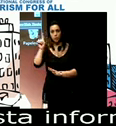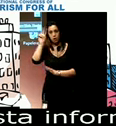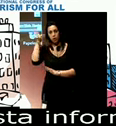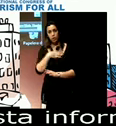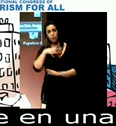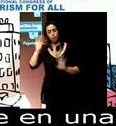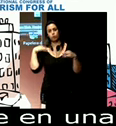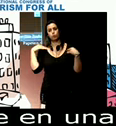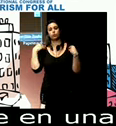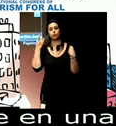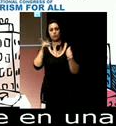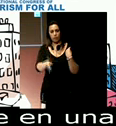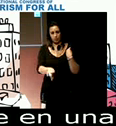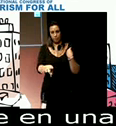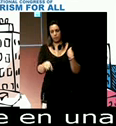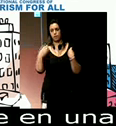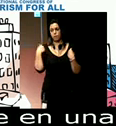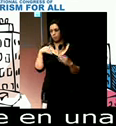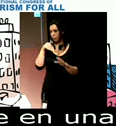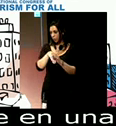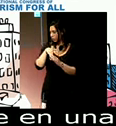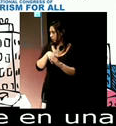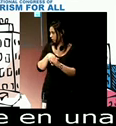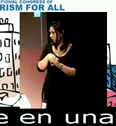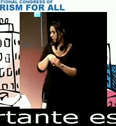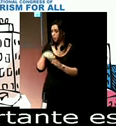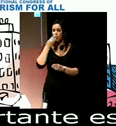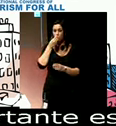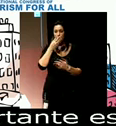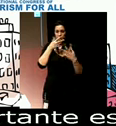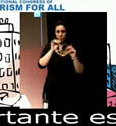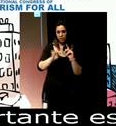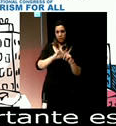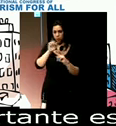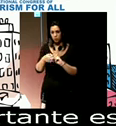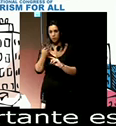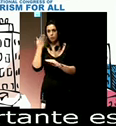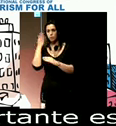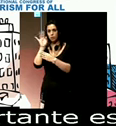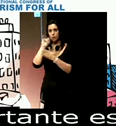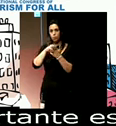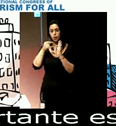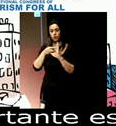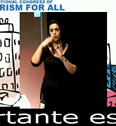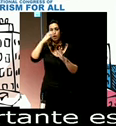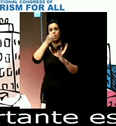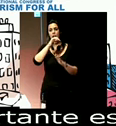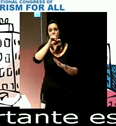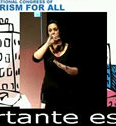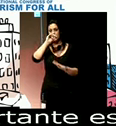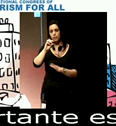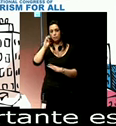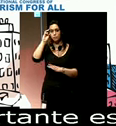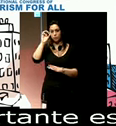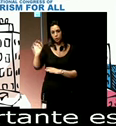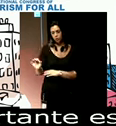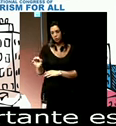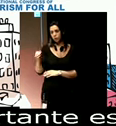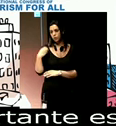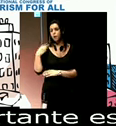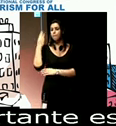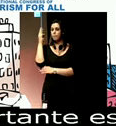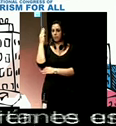phase 2, to make others enjoying this content. Today, after lunch,